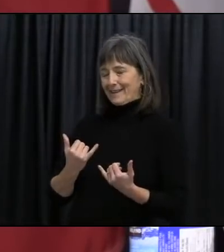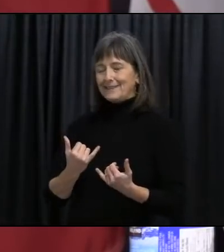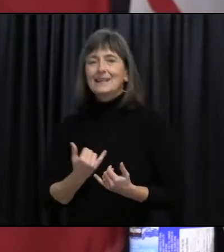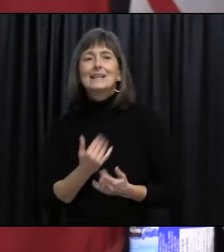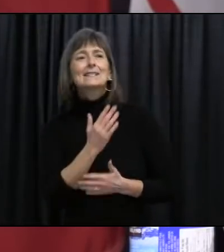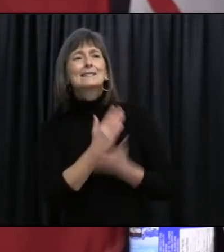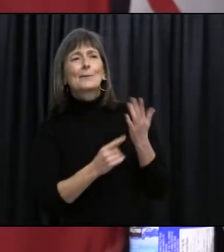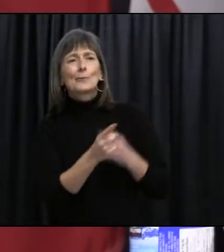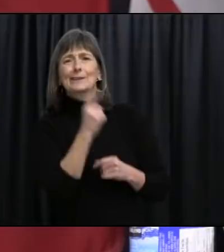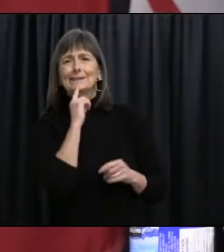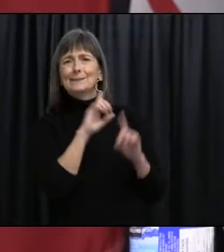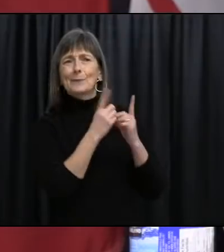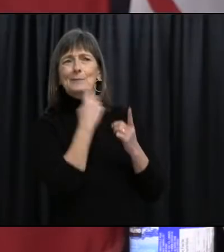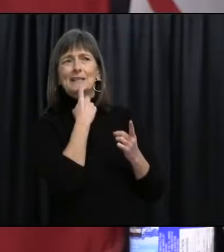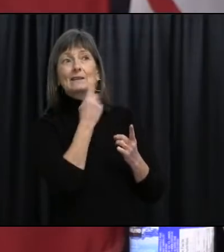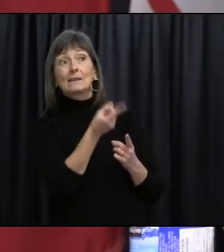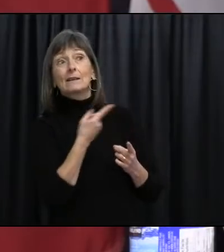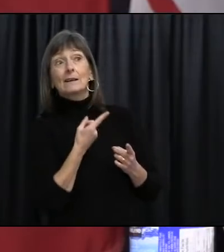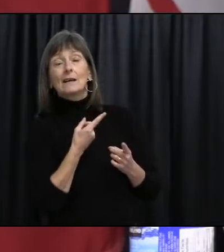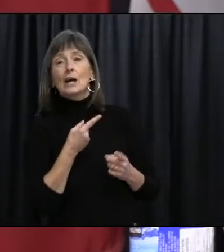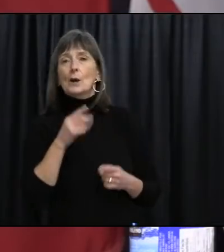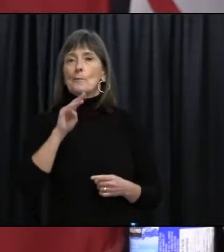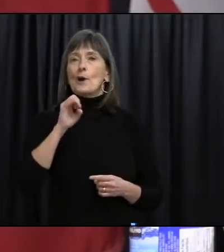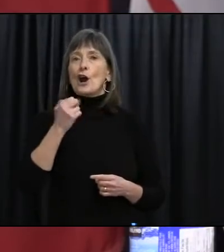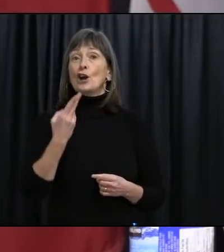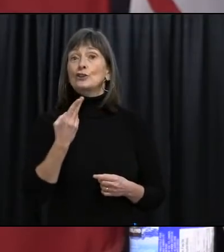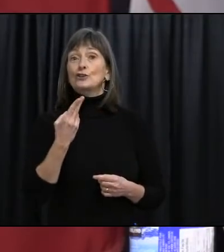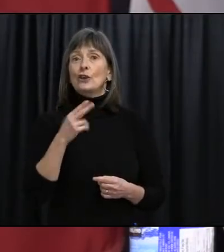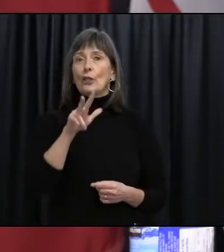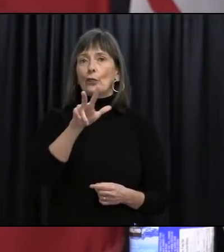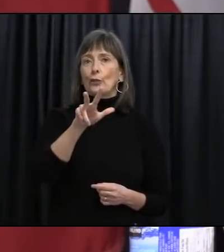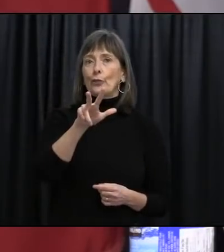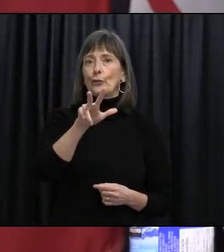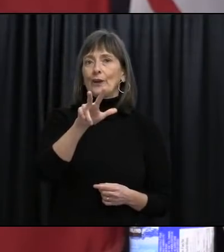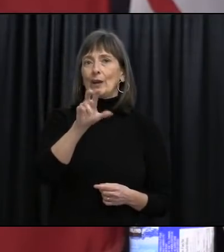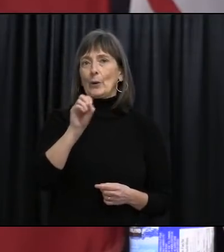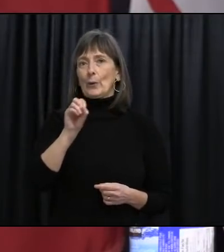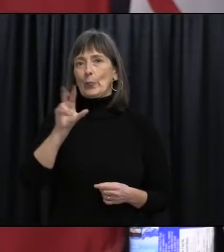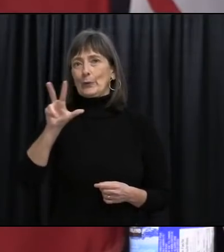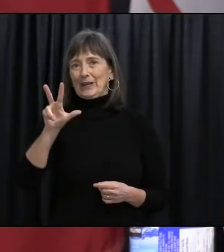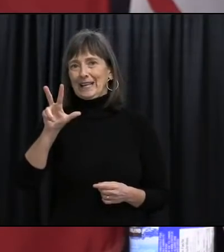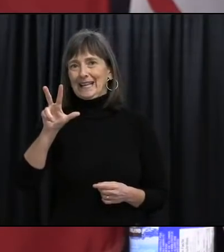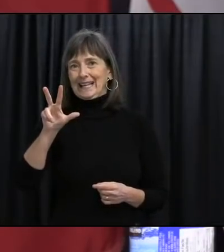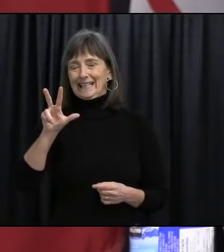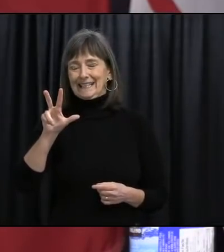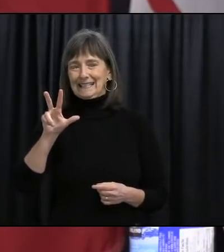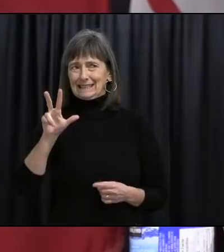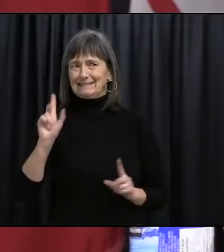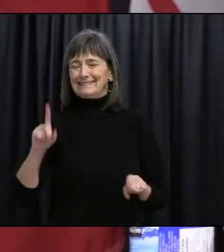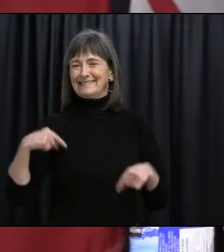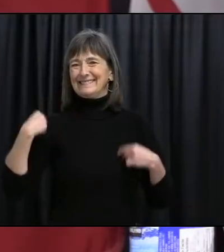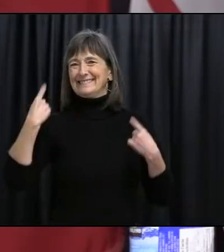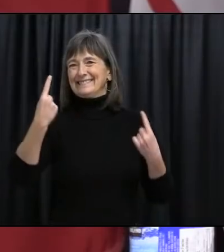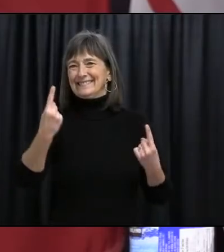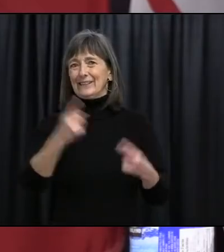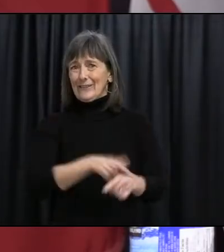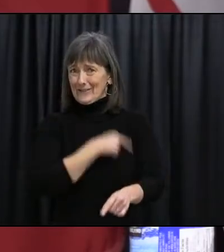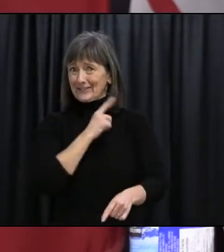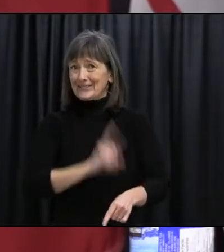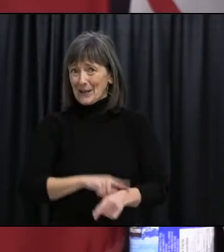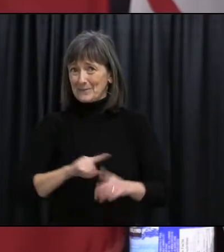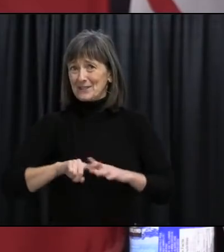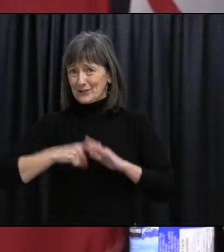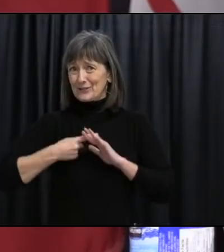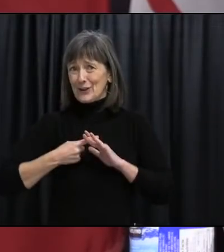department said to me today, it is now March the 303rd. This has been a long run, and we are in a